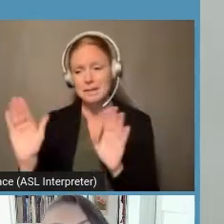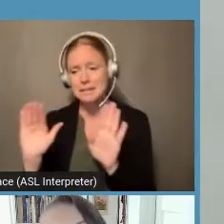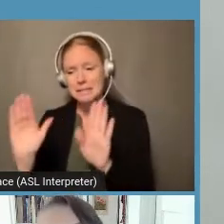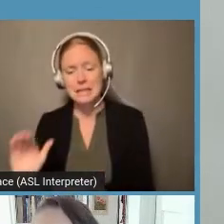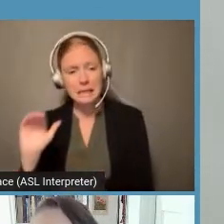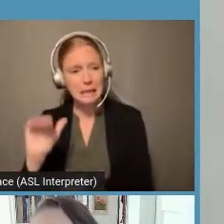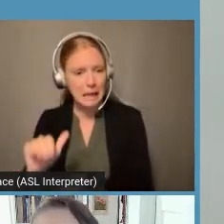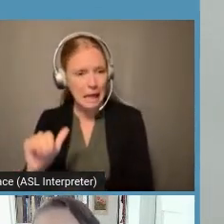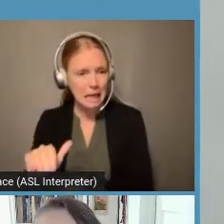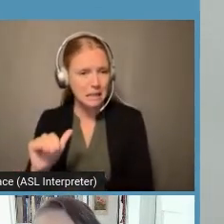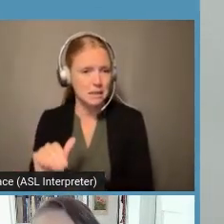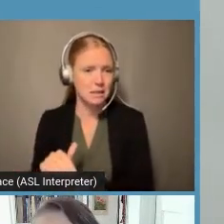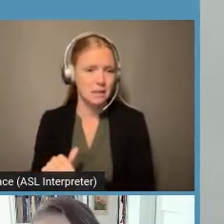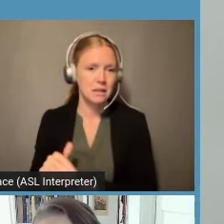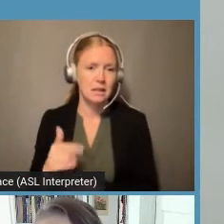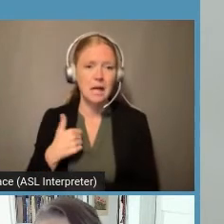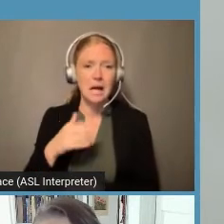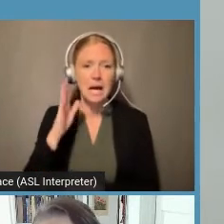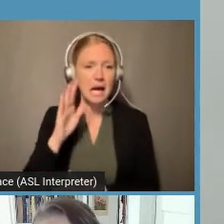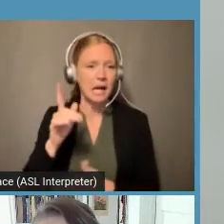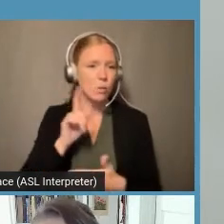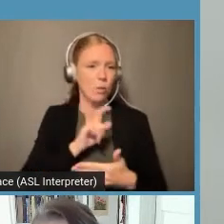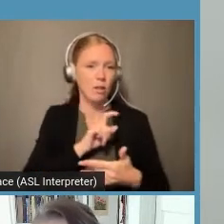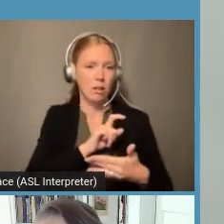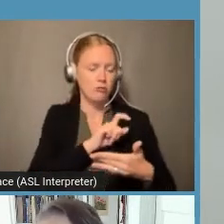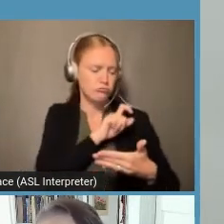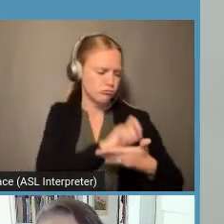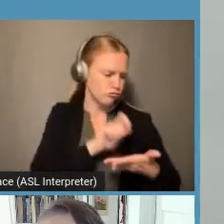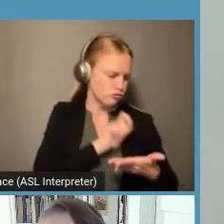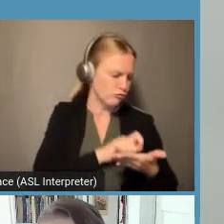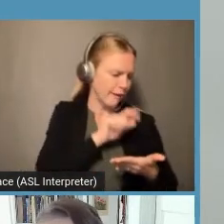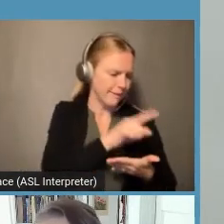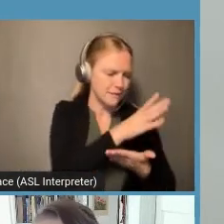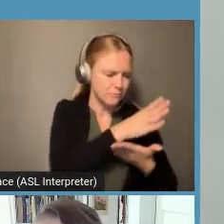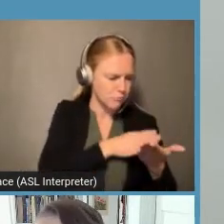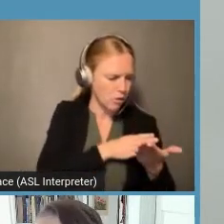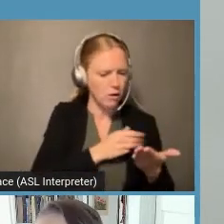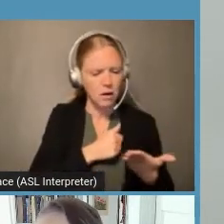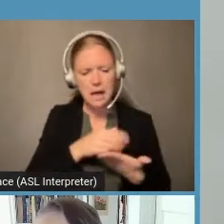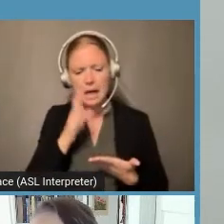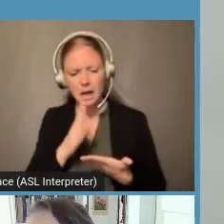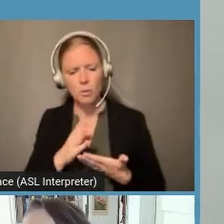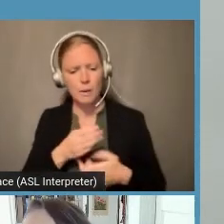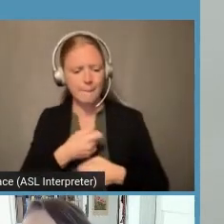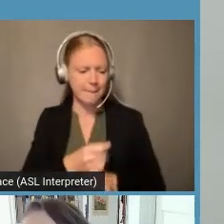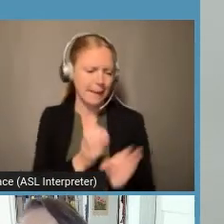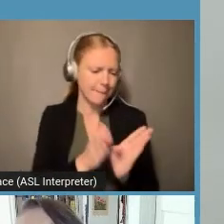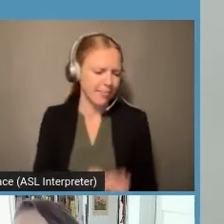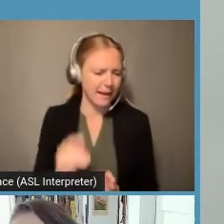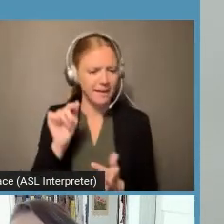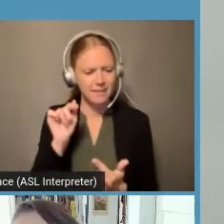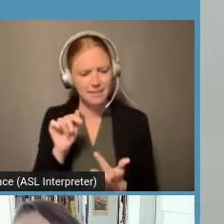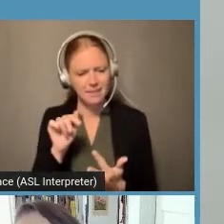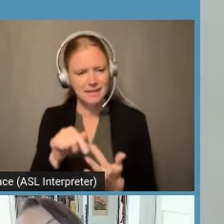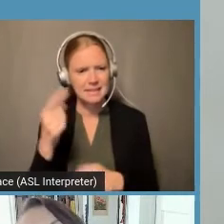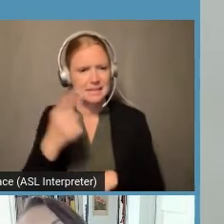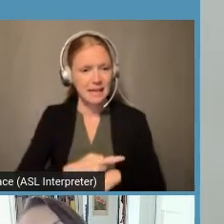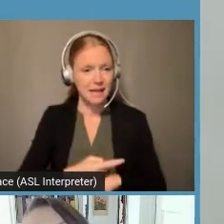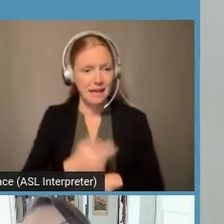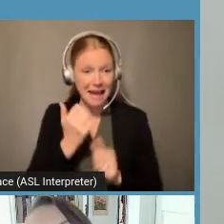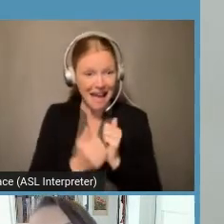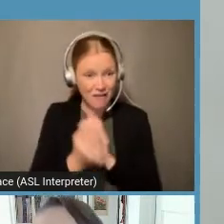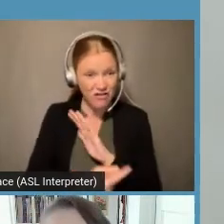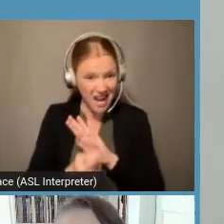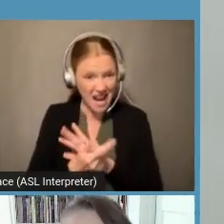night. Here, I'm going to write this here. I'm going to create this plan, you know, so every hour of my day is blocked out